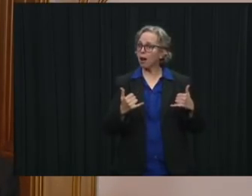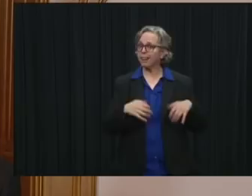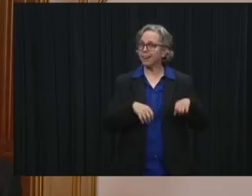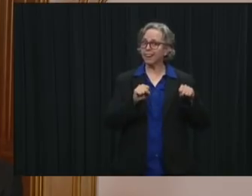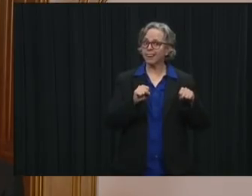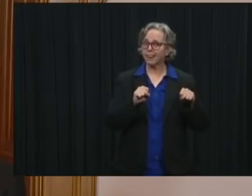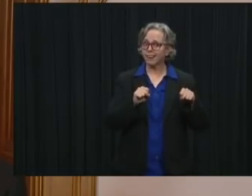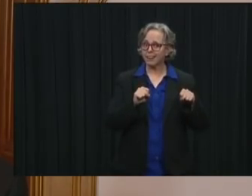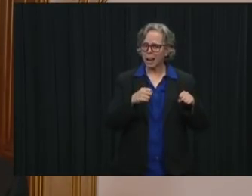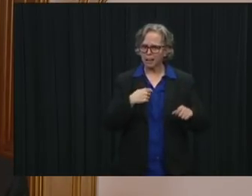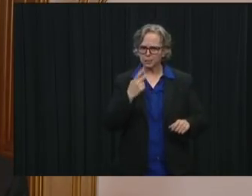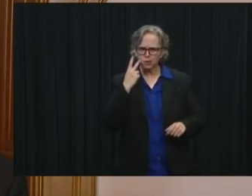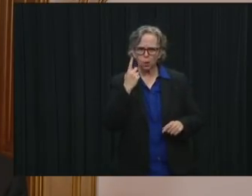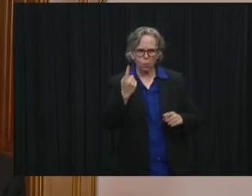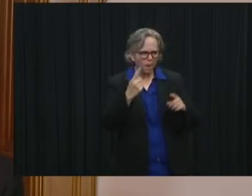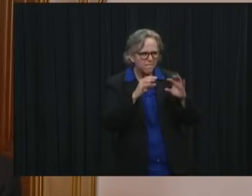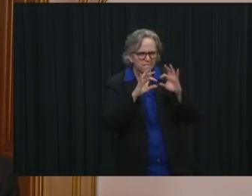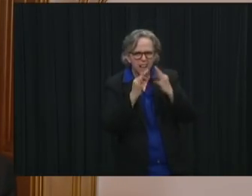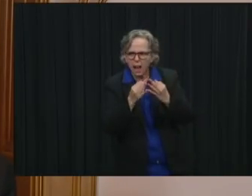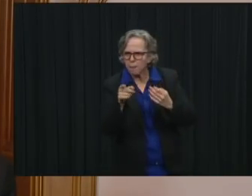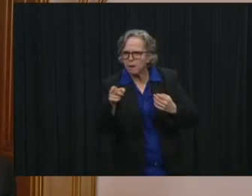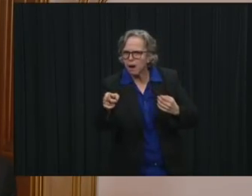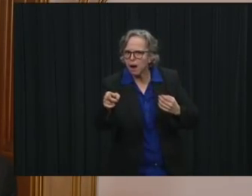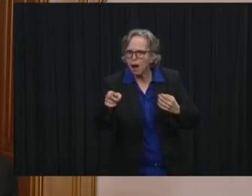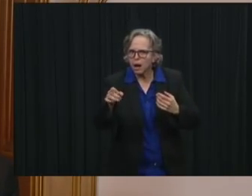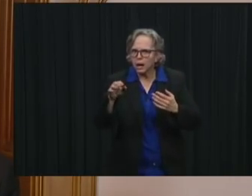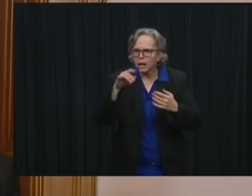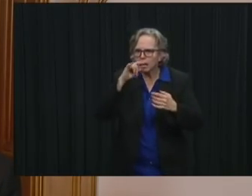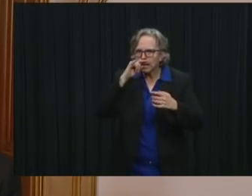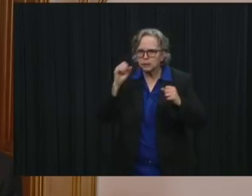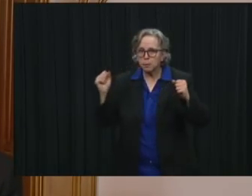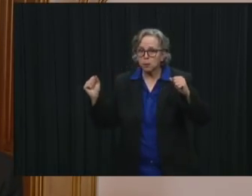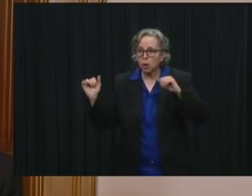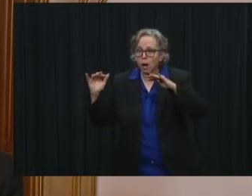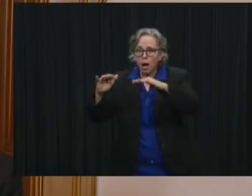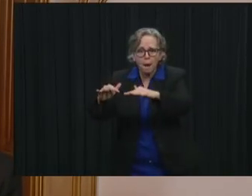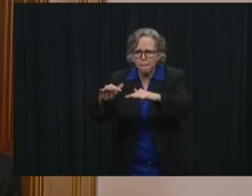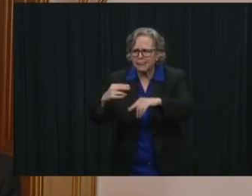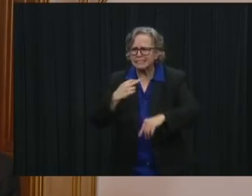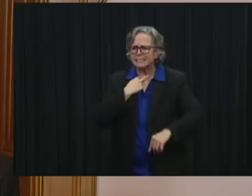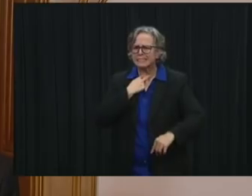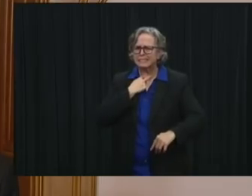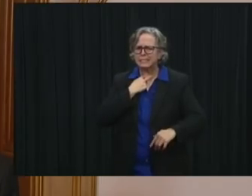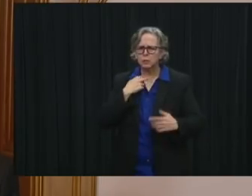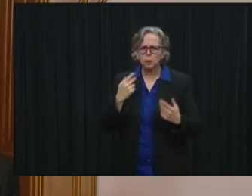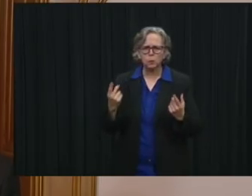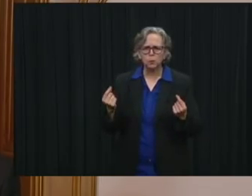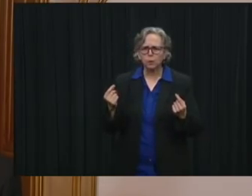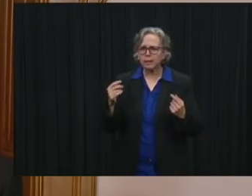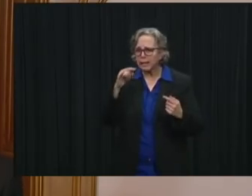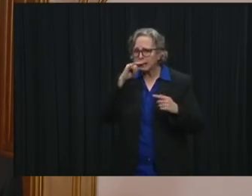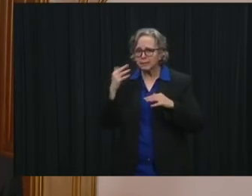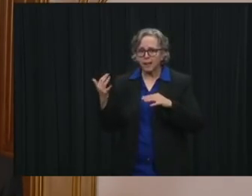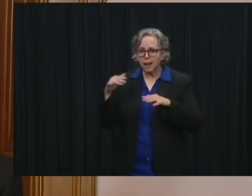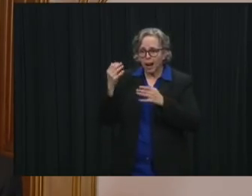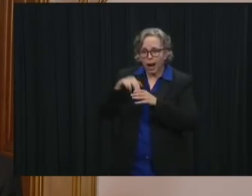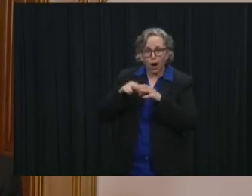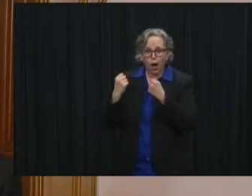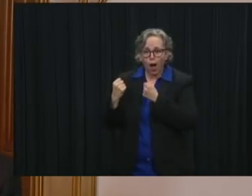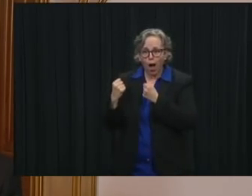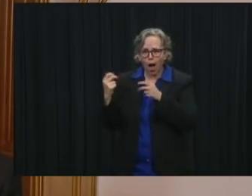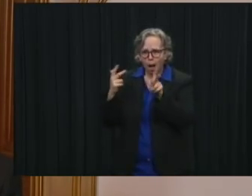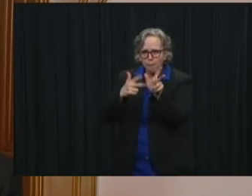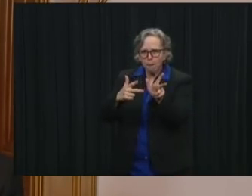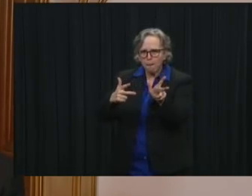called all the kids that were supposed to come to the birthday party, and they drove by and honked and gave birthday wishes just from the